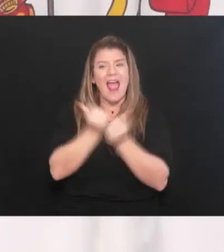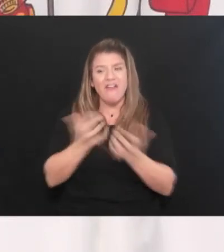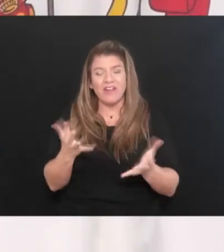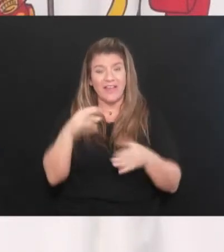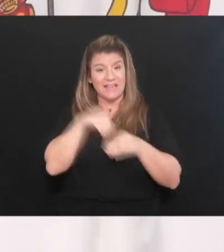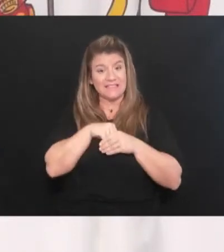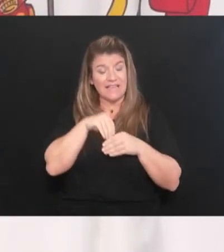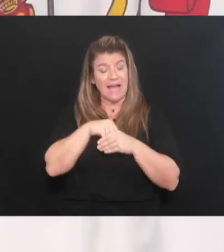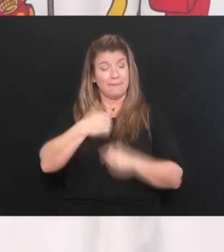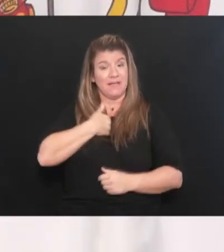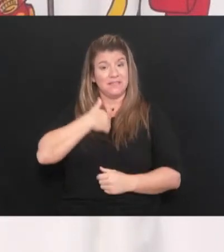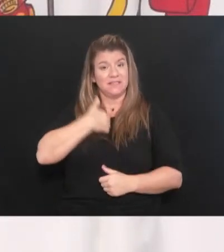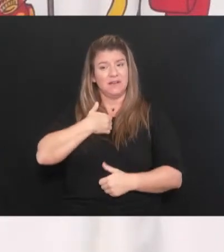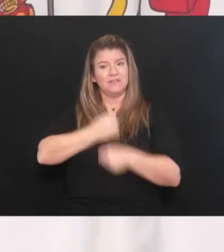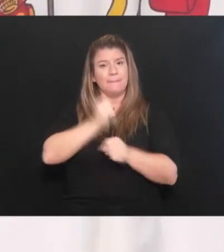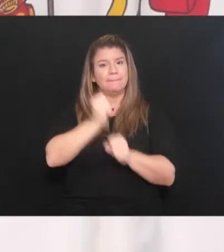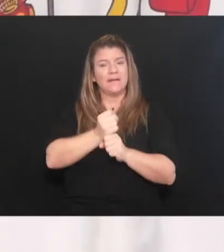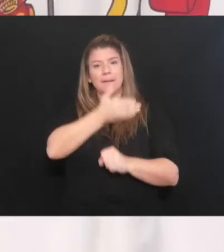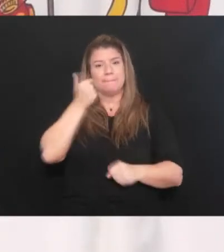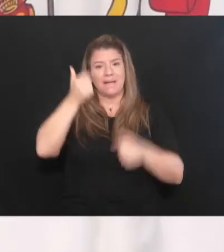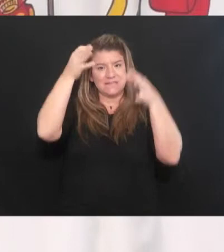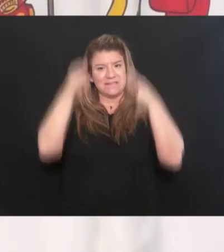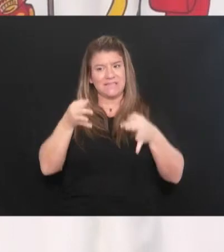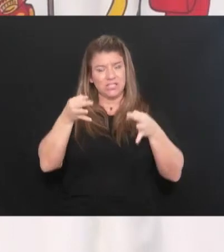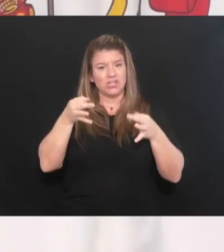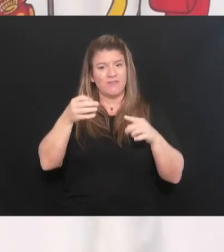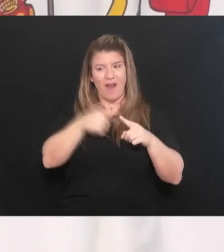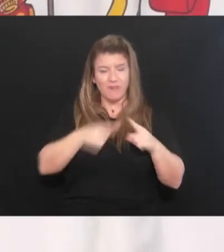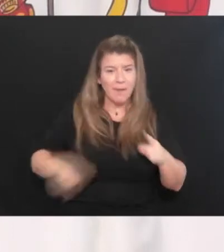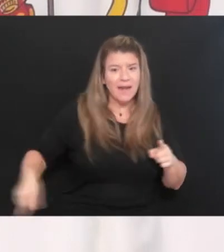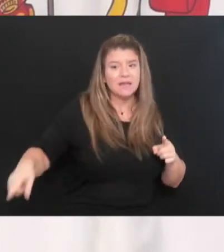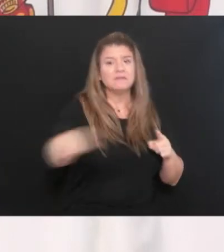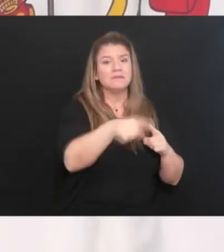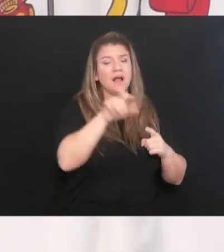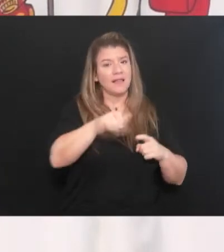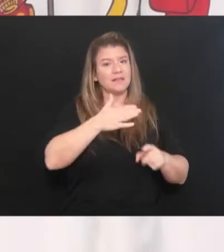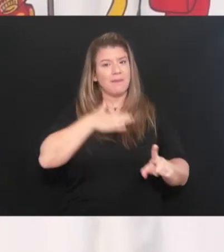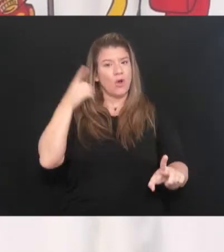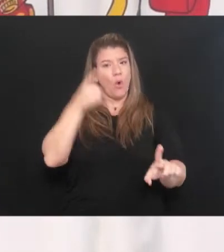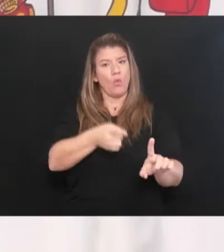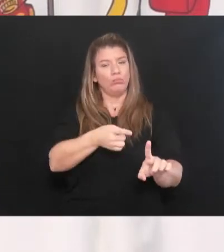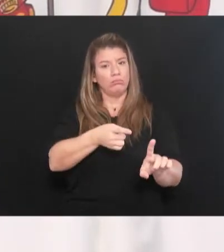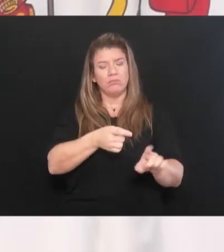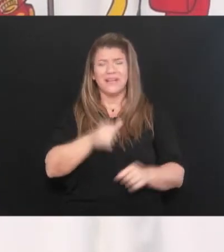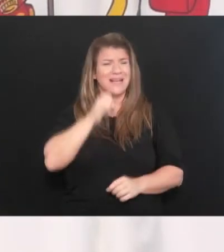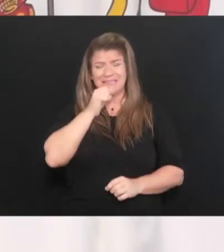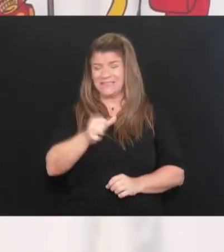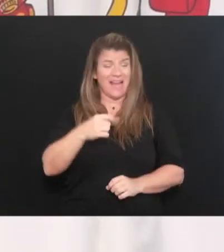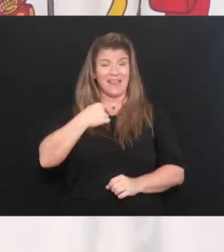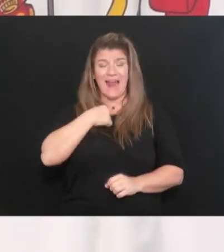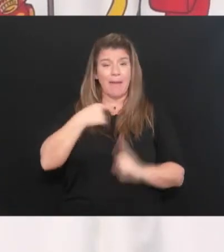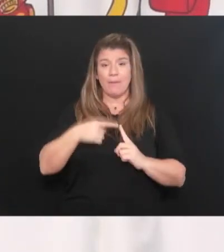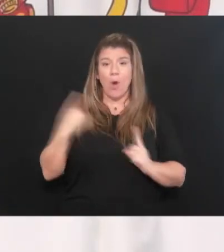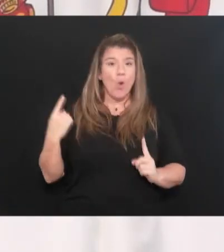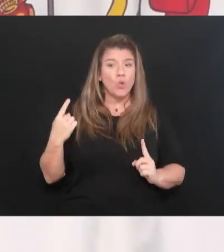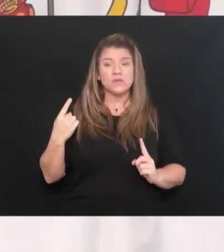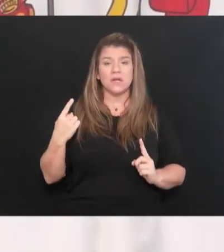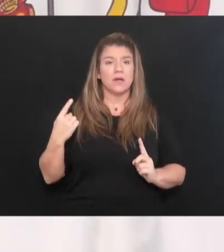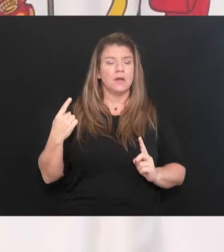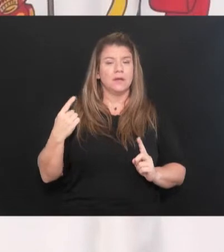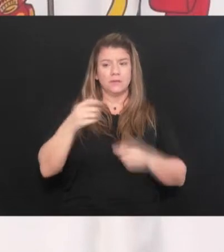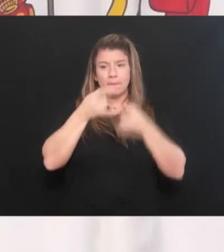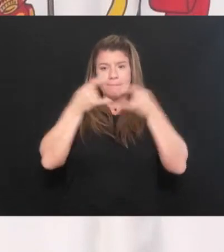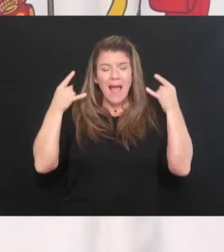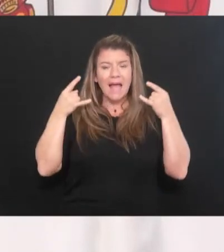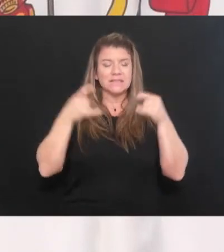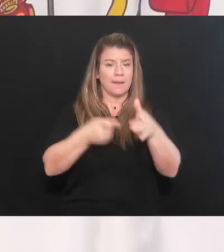very best decision for everybody, and that's what I'm trying to do. It's not that I am opposed to a mask mandate